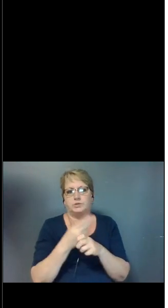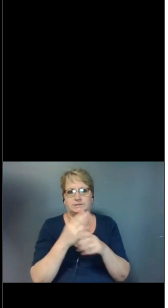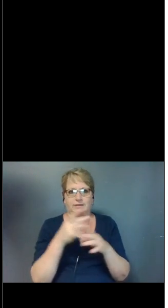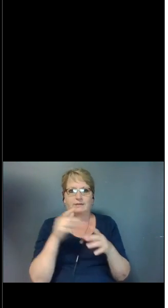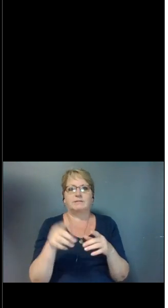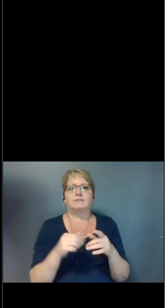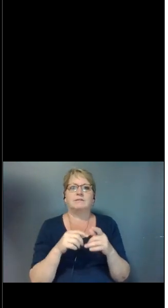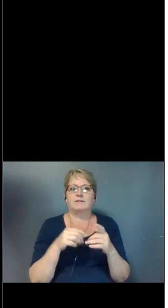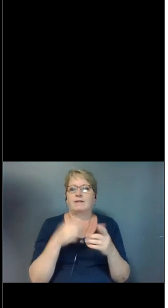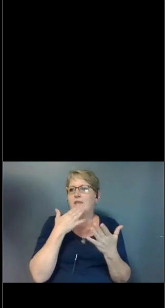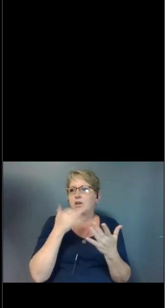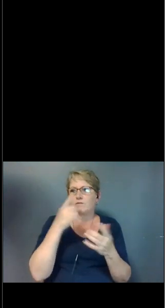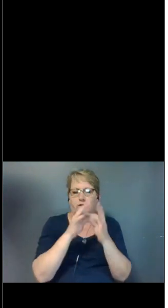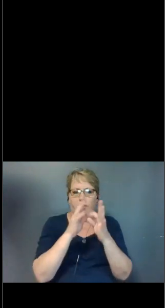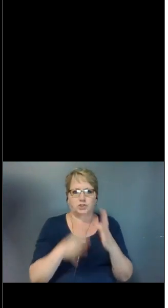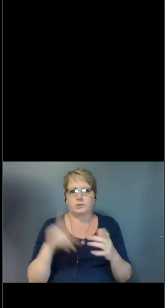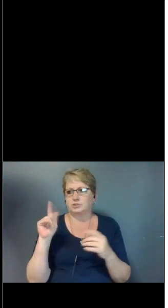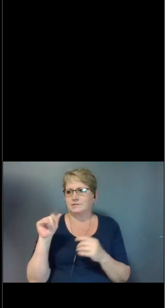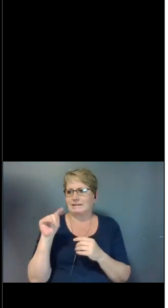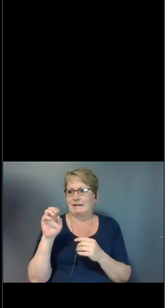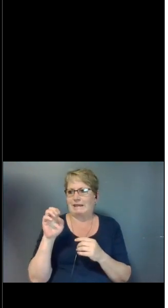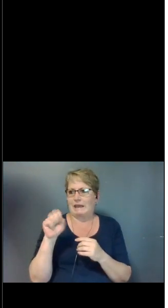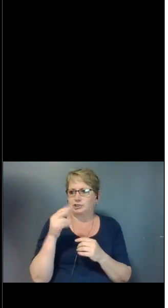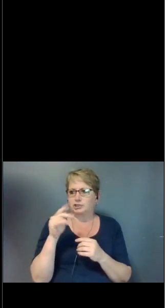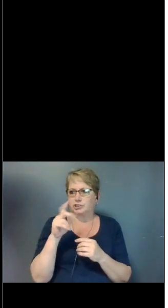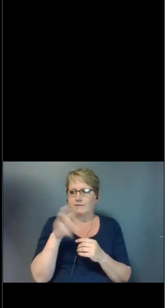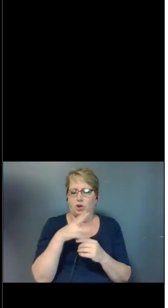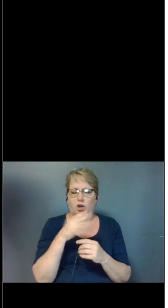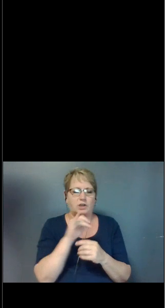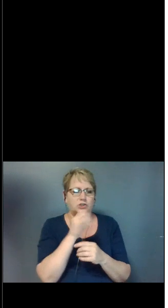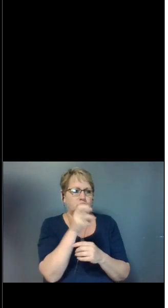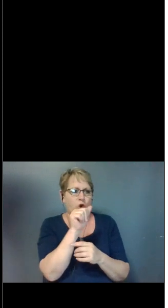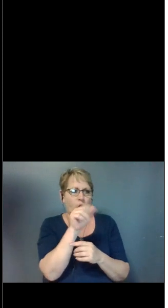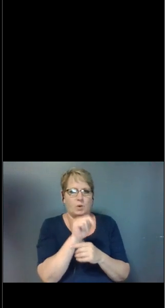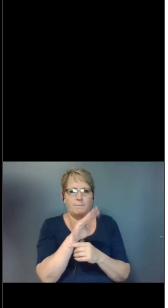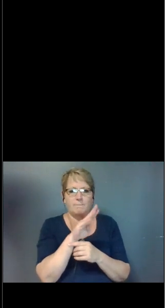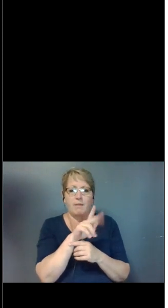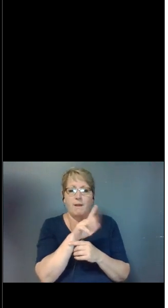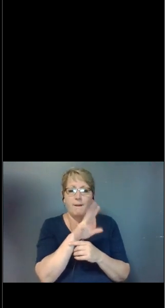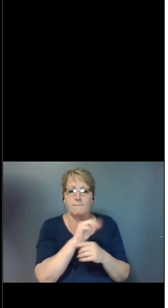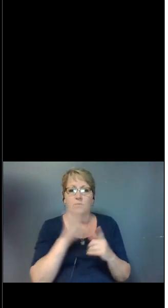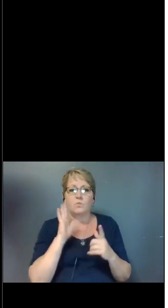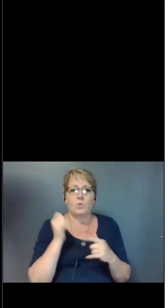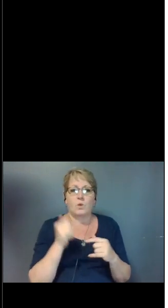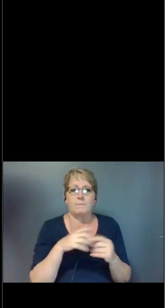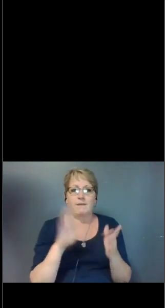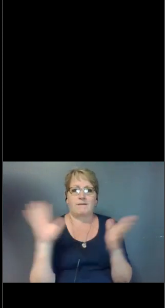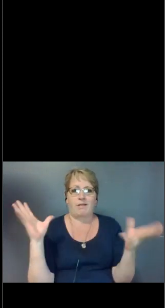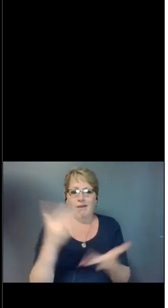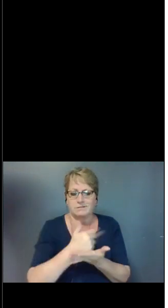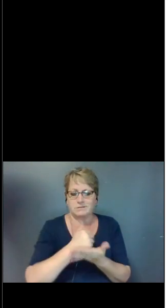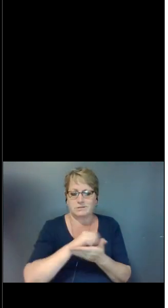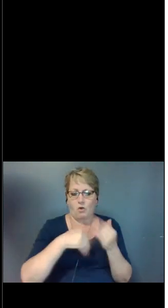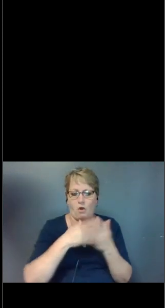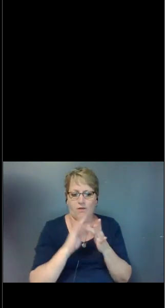Blum and Kate Shaver. We'll be collecting all comments until September 8th, and all feedback will be weighed